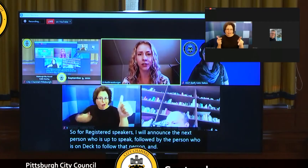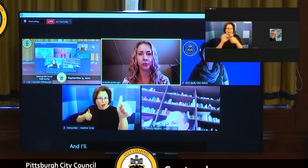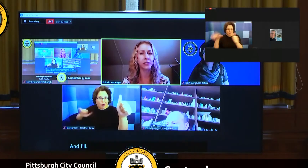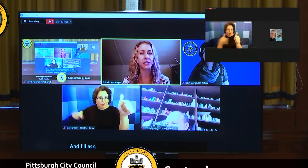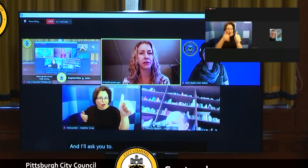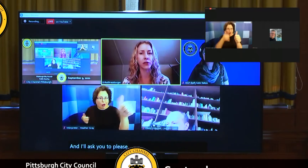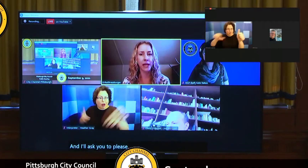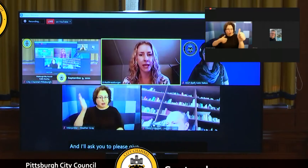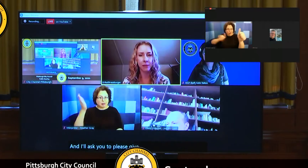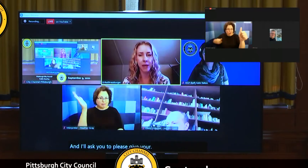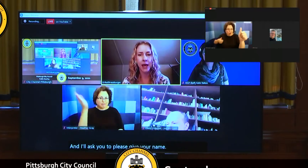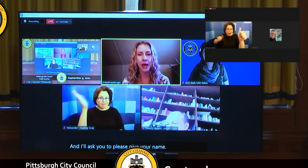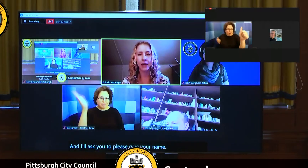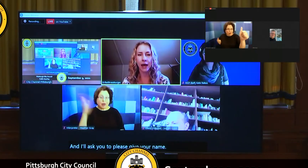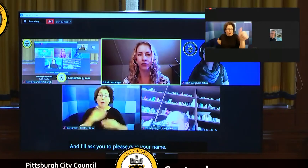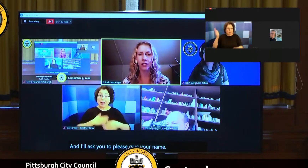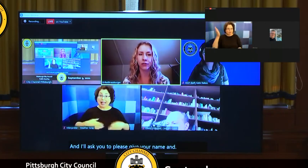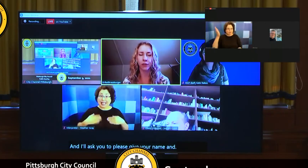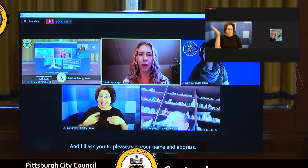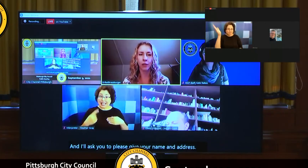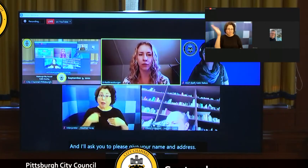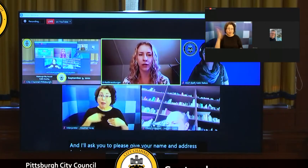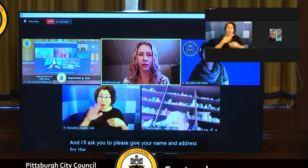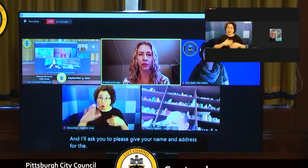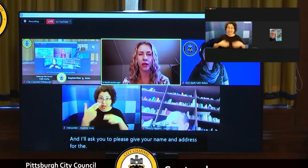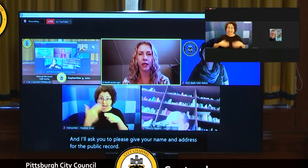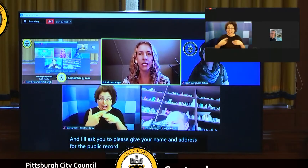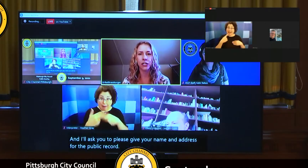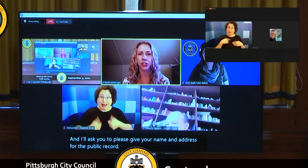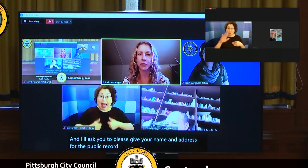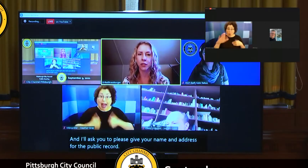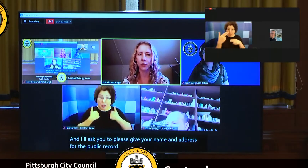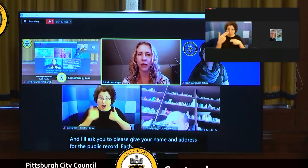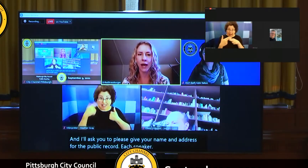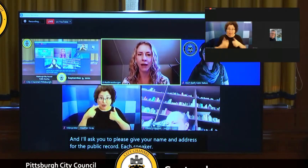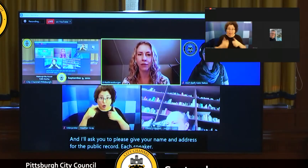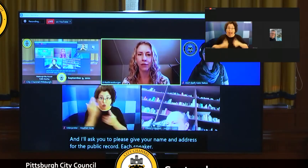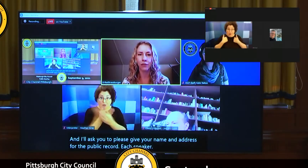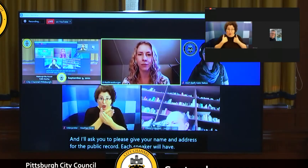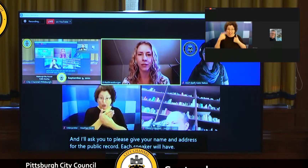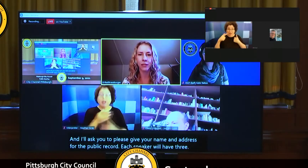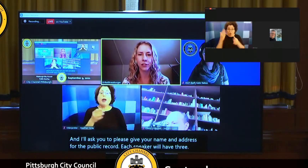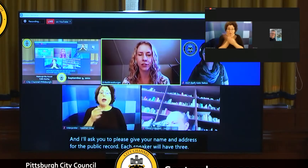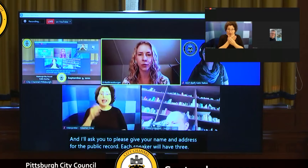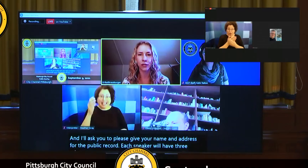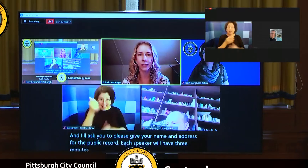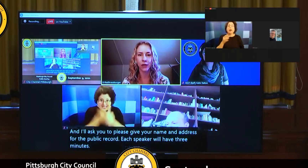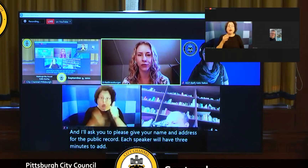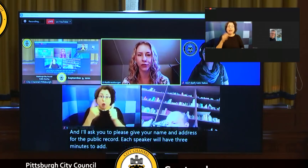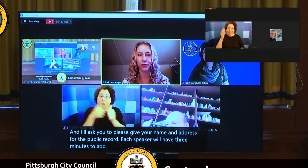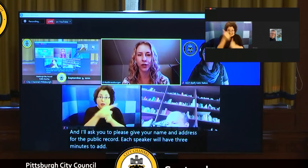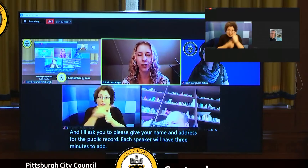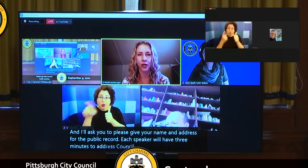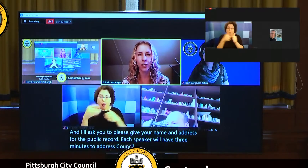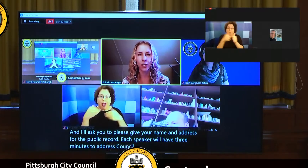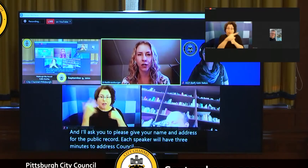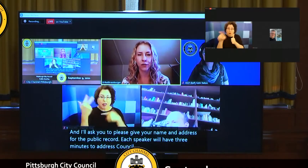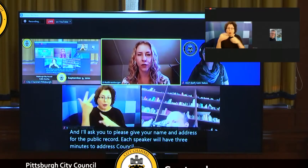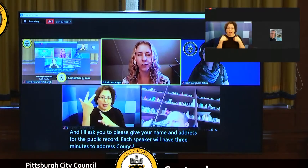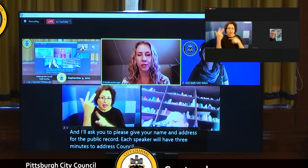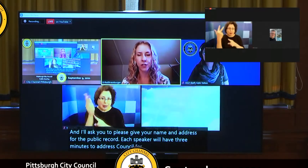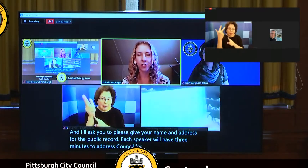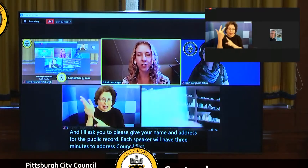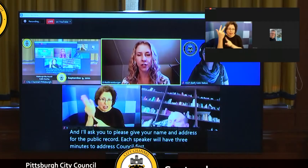you to please give your name and address for the public record. Each speaker will have 3 minutes to address council.